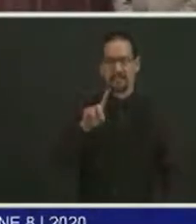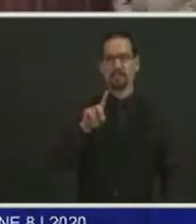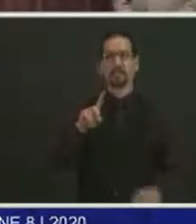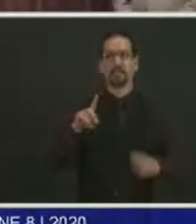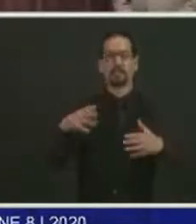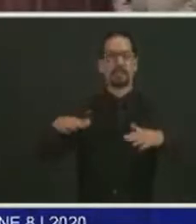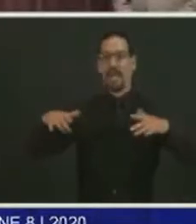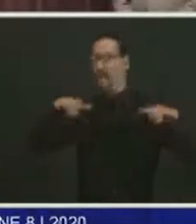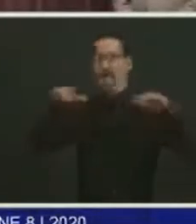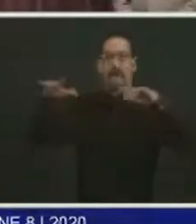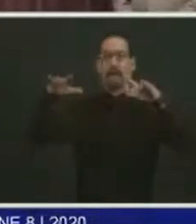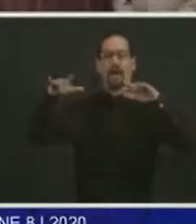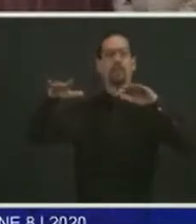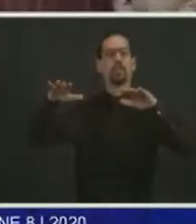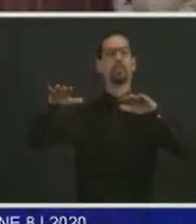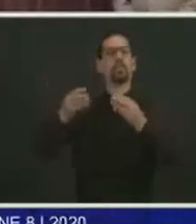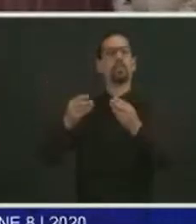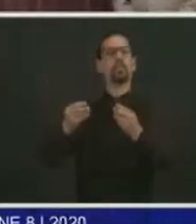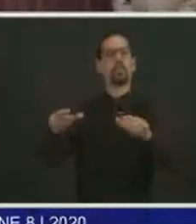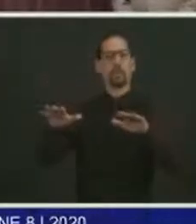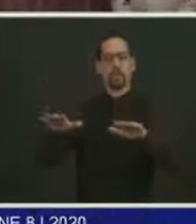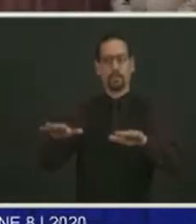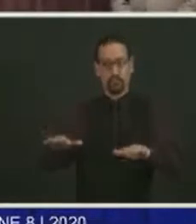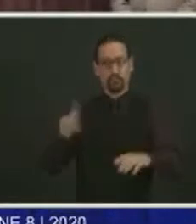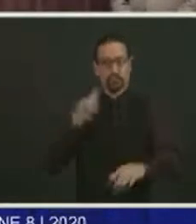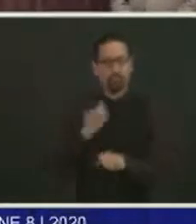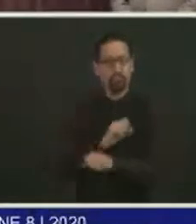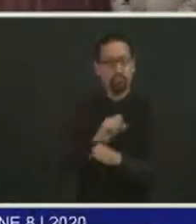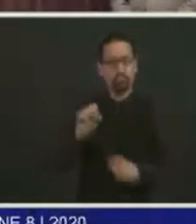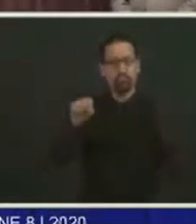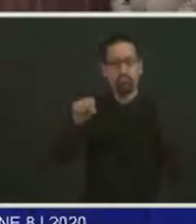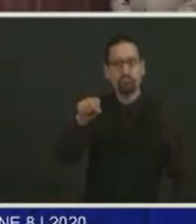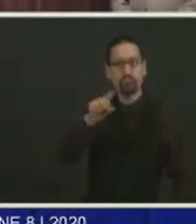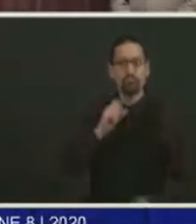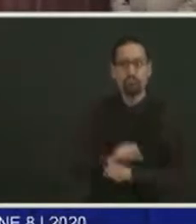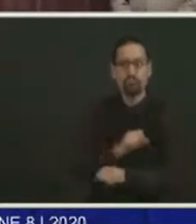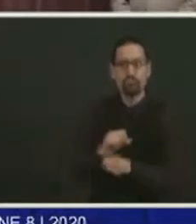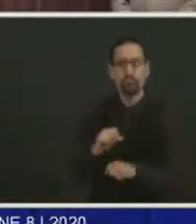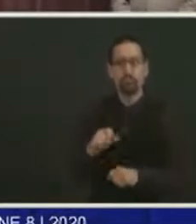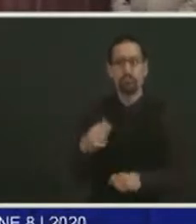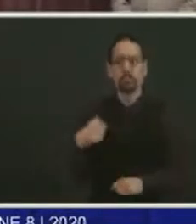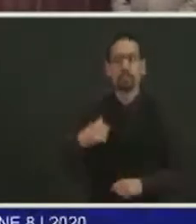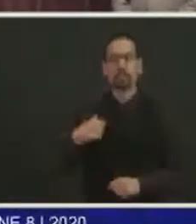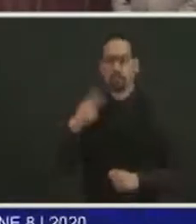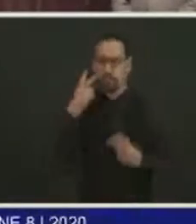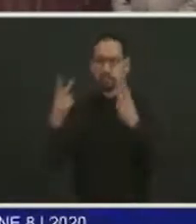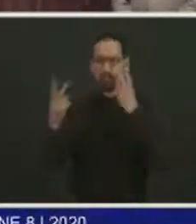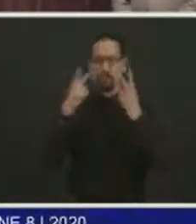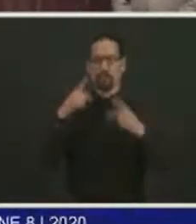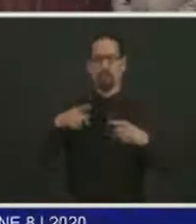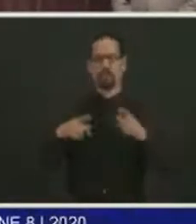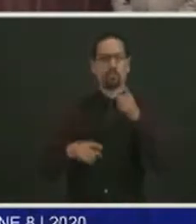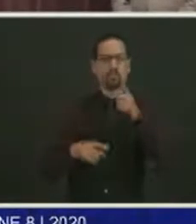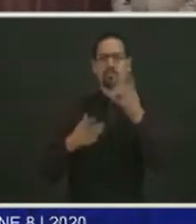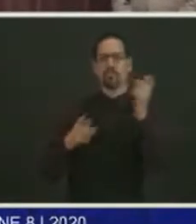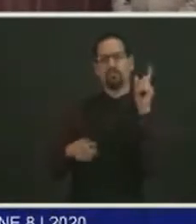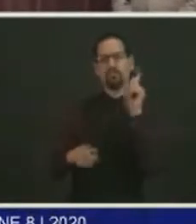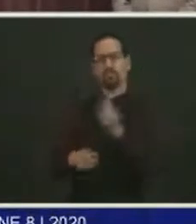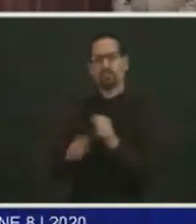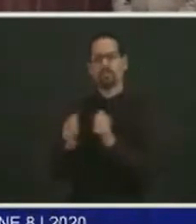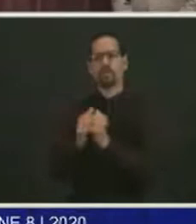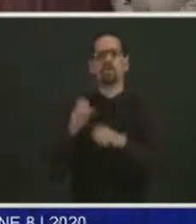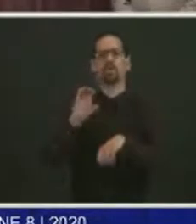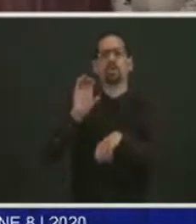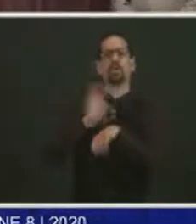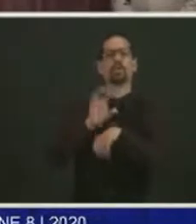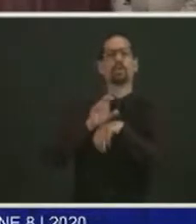this impression everyone it was a peaceful rally. I saw you speak Thursday with the clergy. That was a peaceful rally. I was there. There were